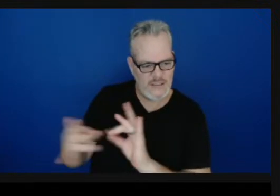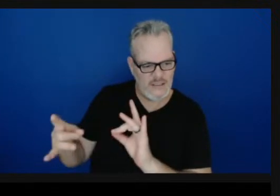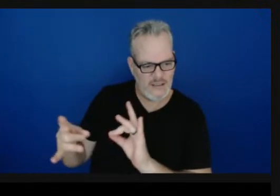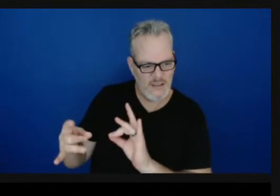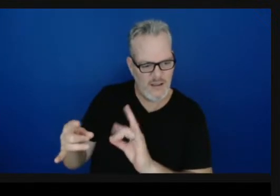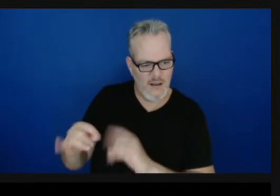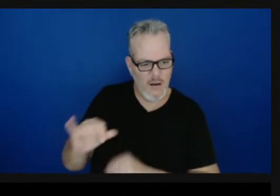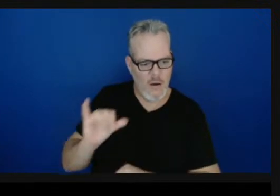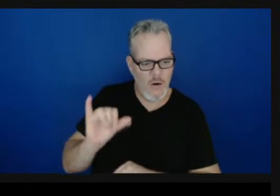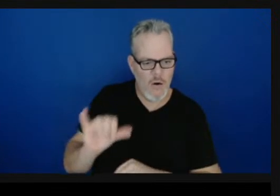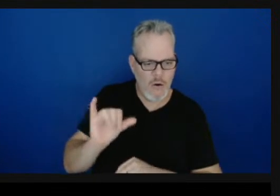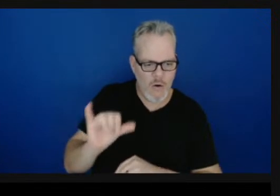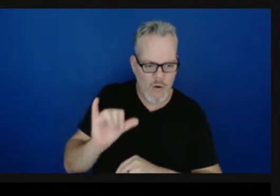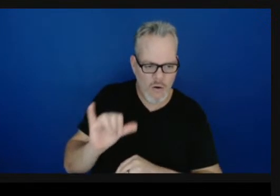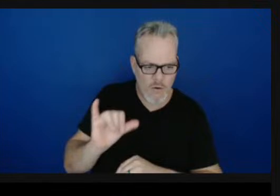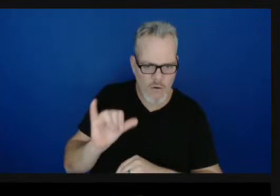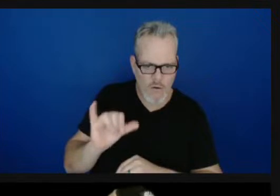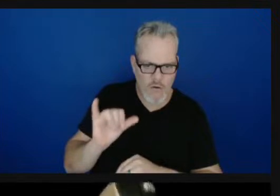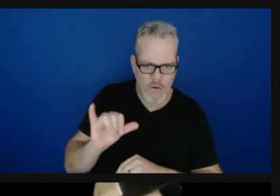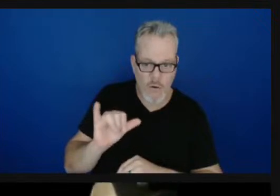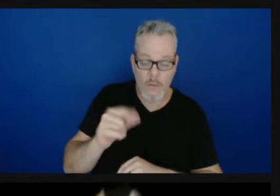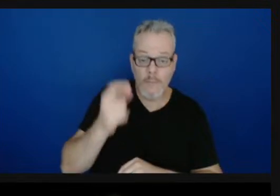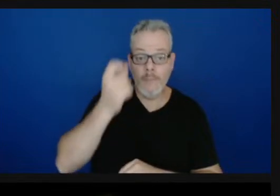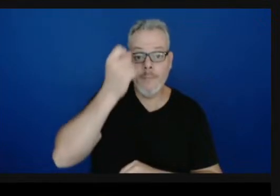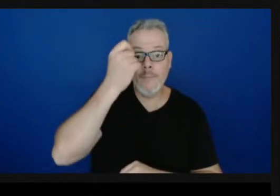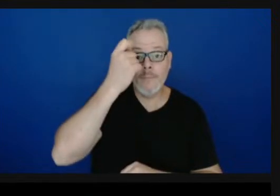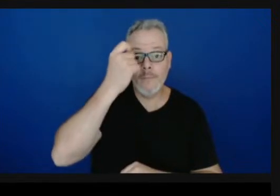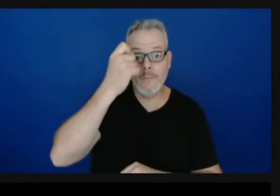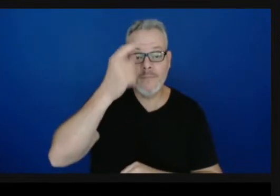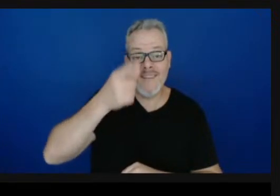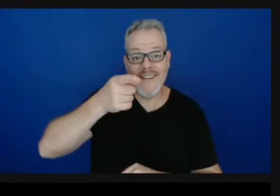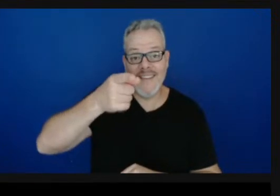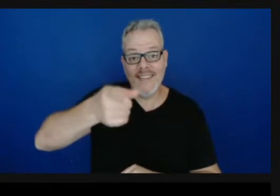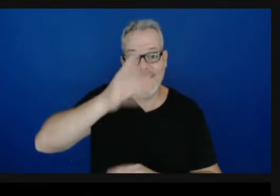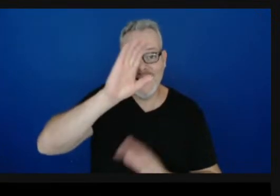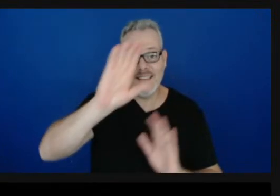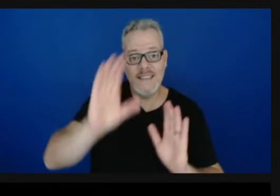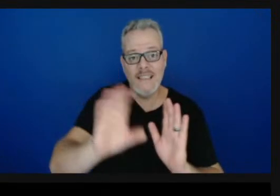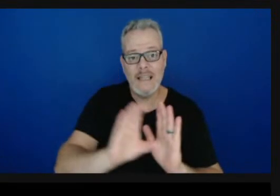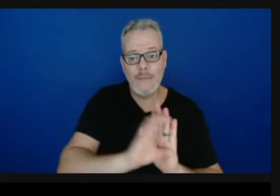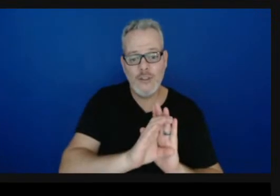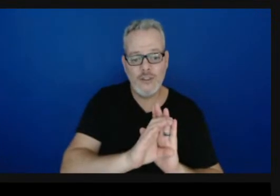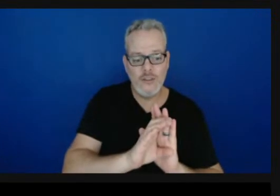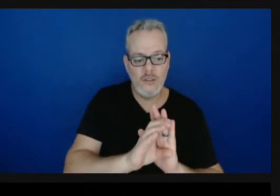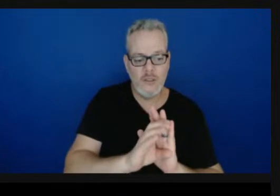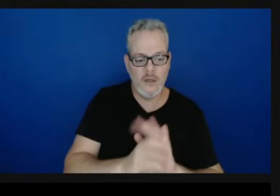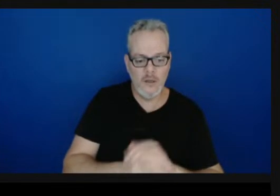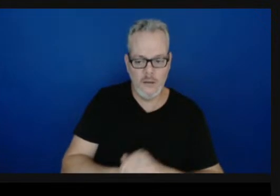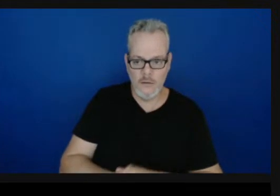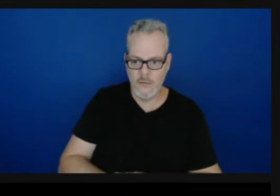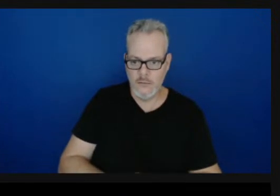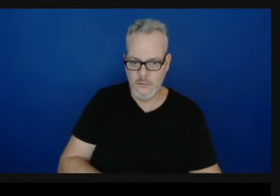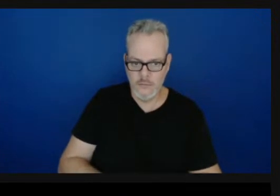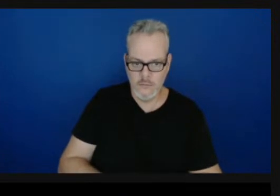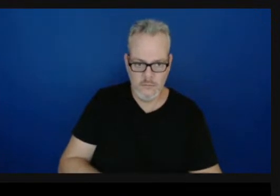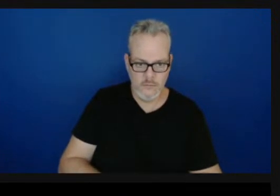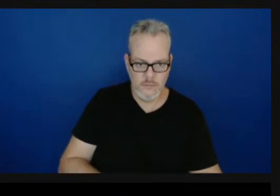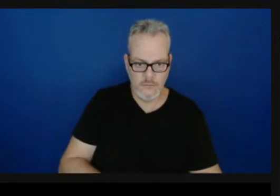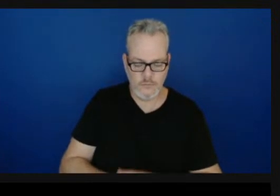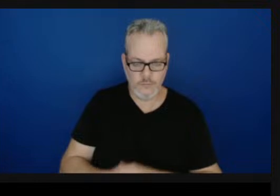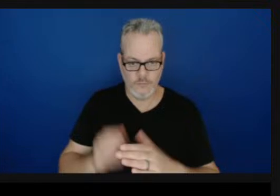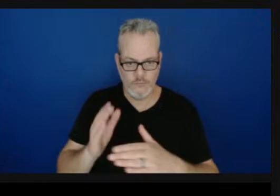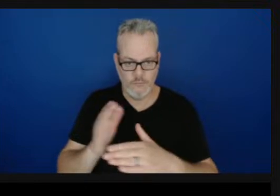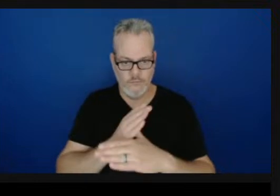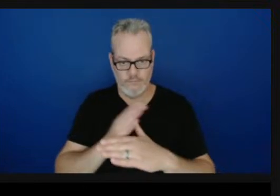this the thing to realize here is this is an image from. Okay, here they got earthquakes from between July and